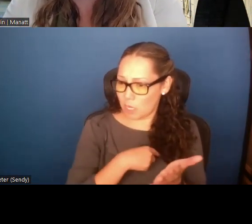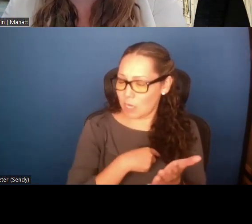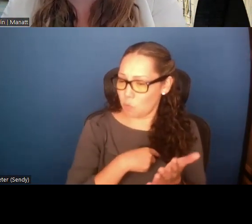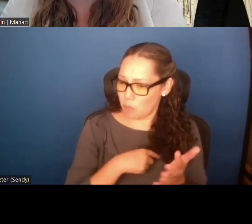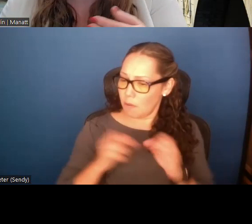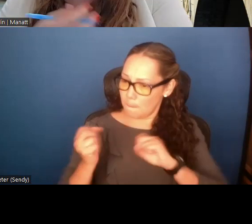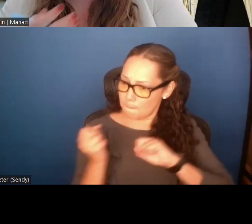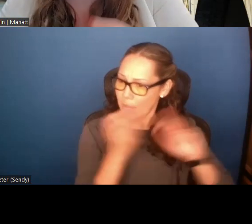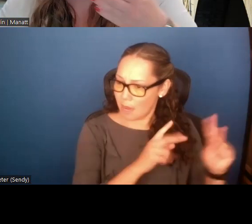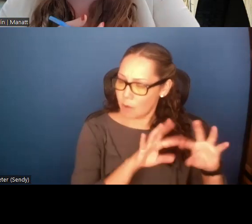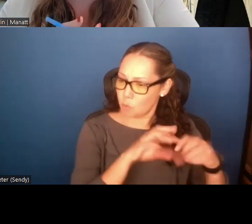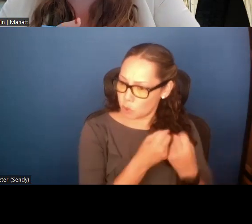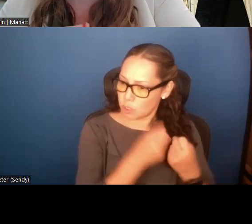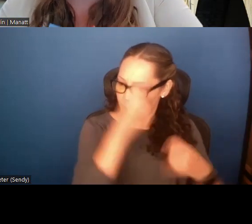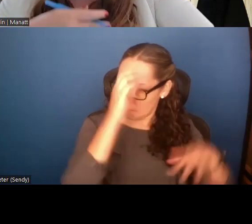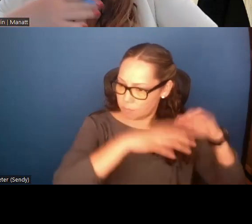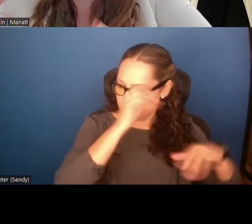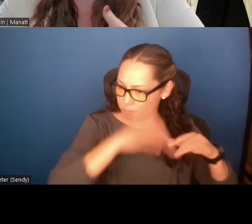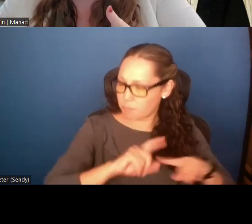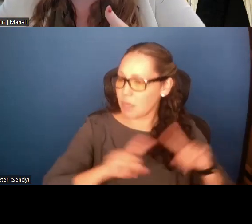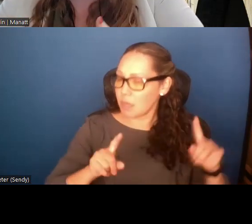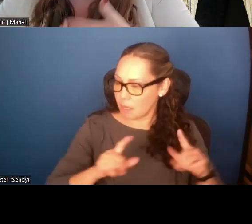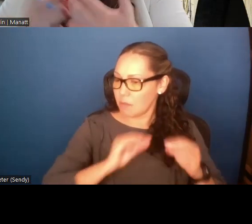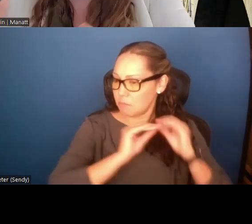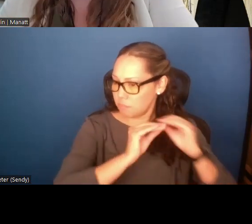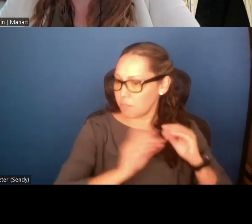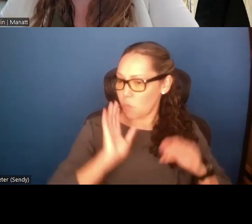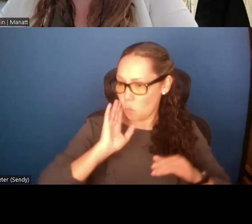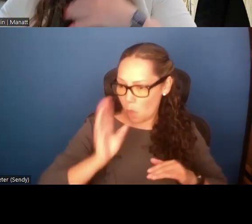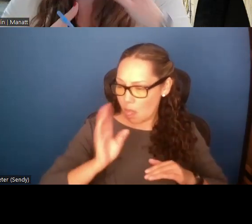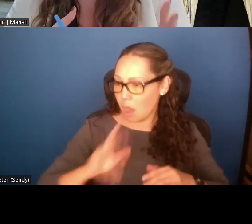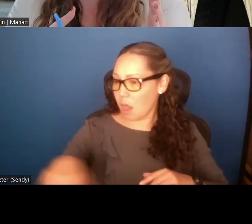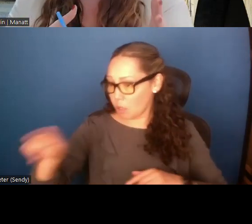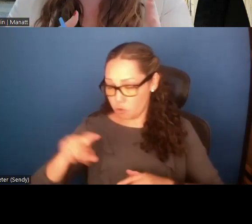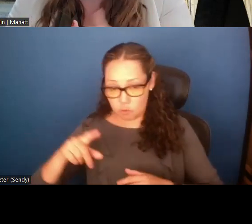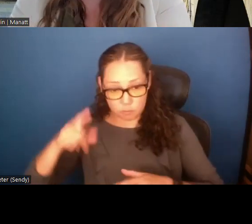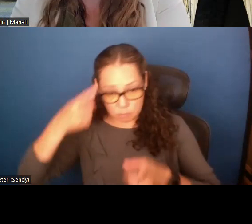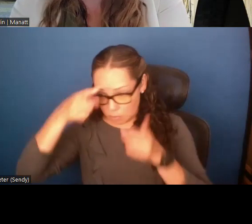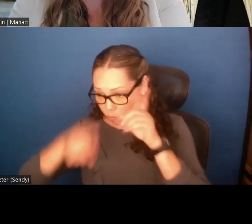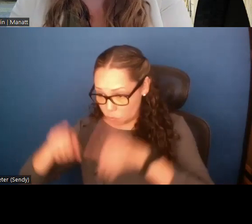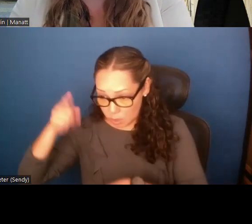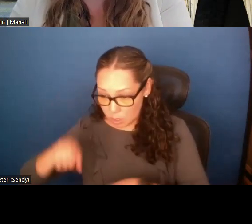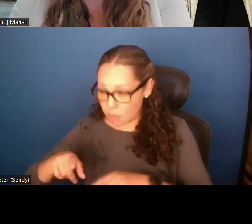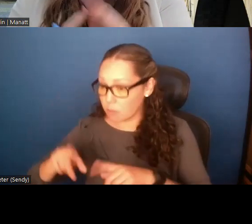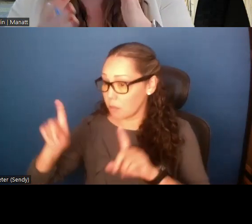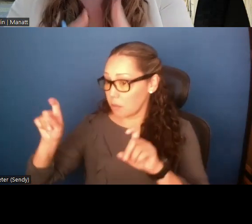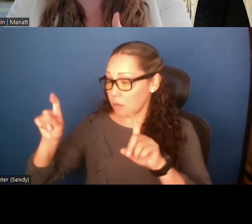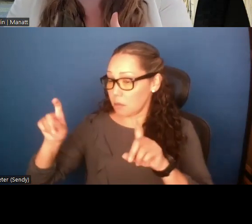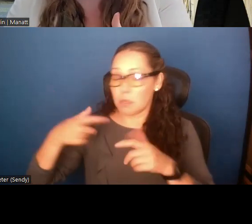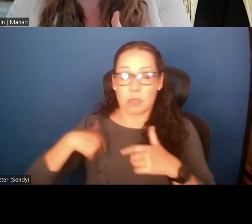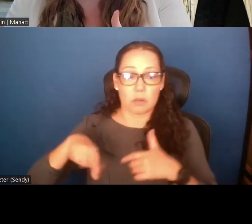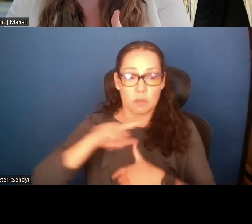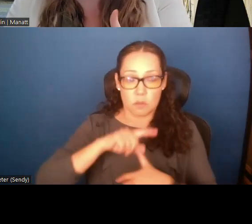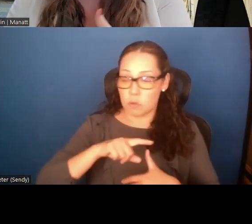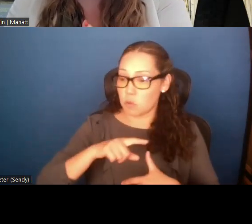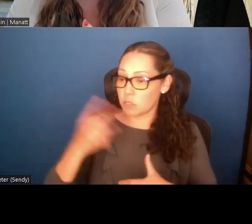that workshopping. Are folks comfortable with moving on? Do they have agreement? Is there anyone that would like us to actually stop and